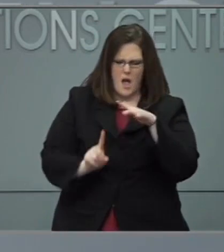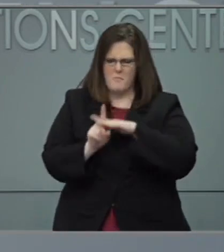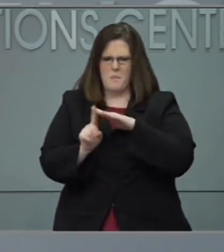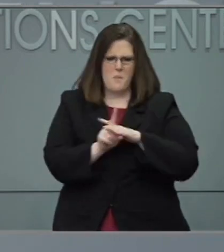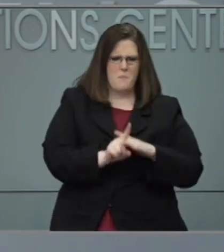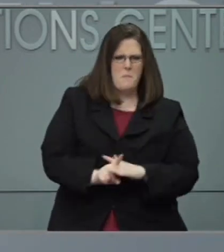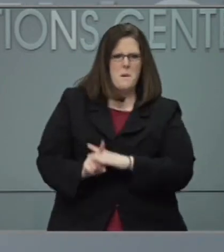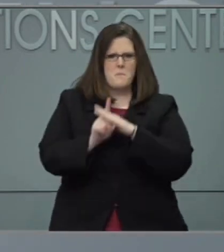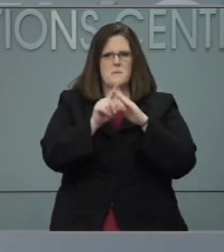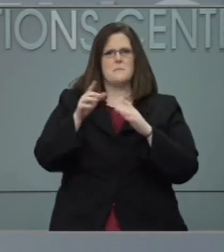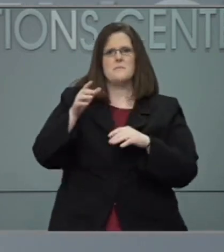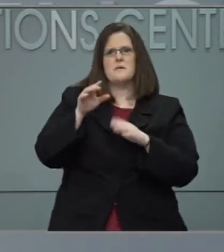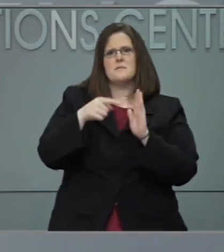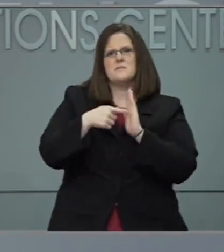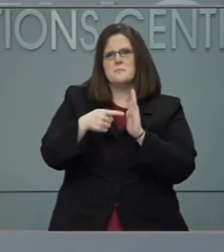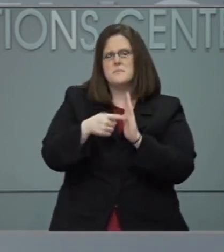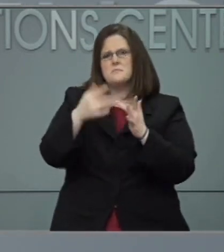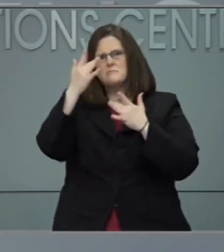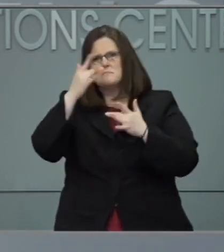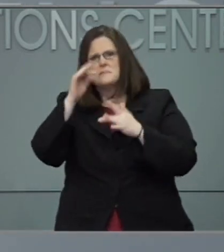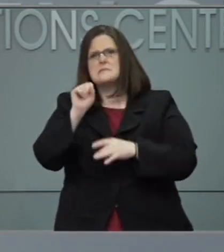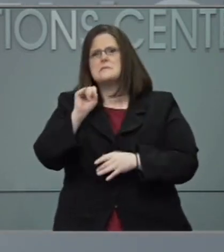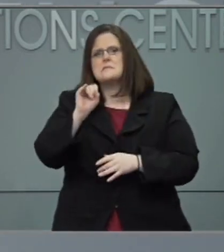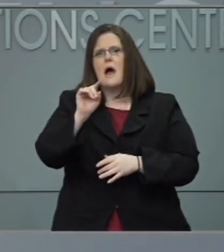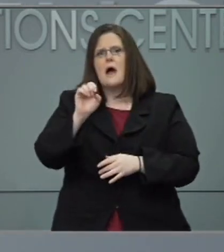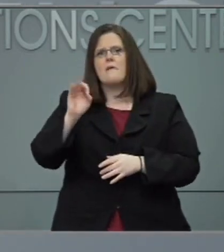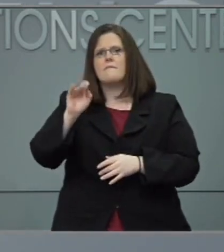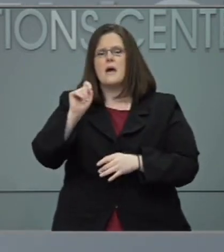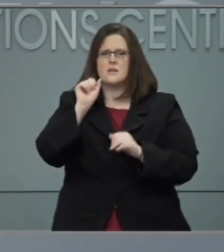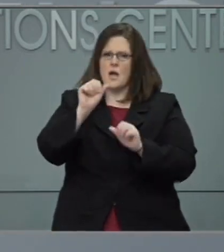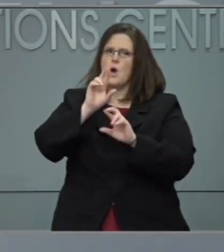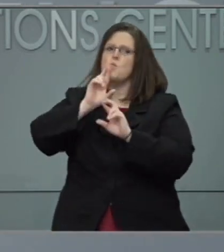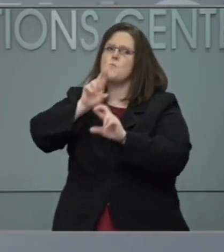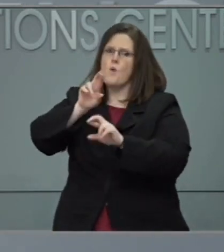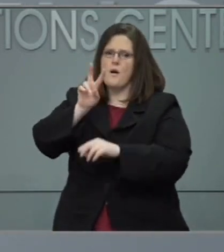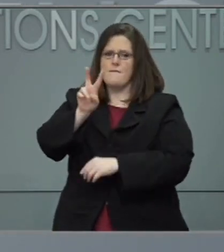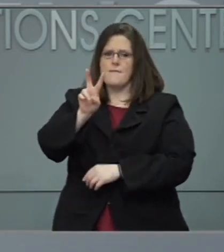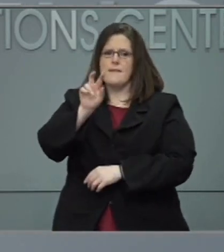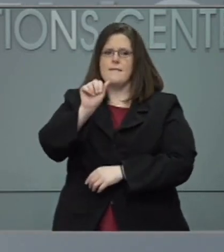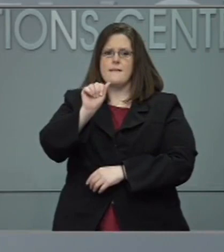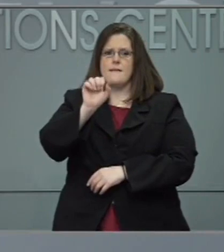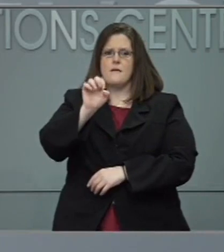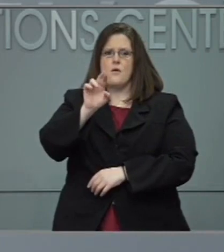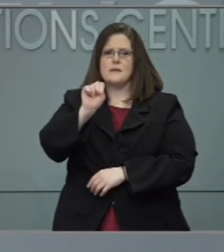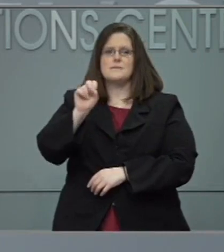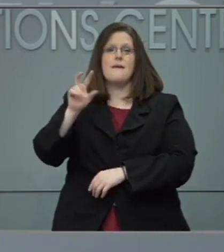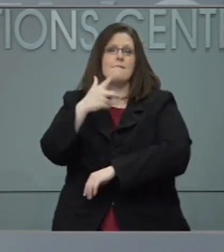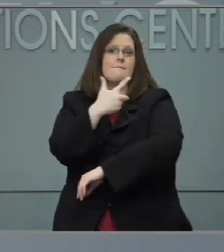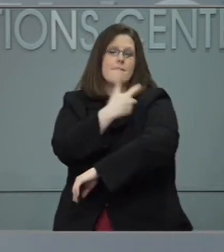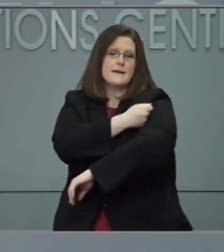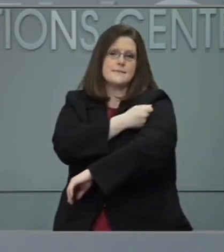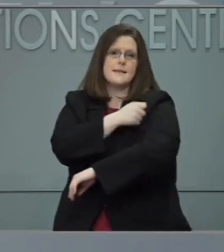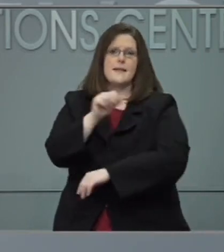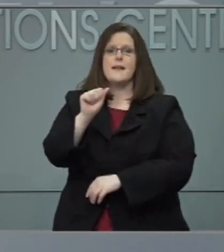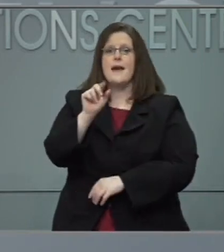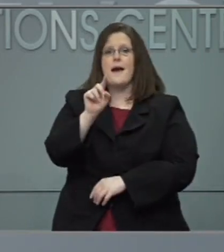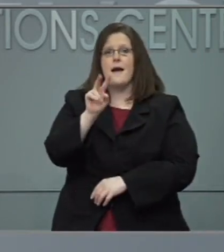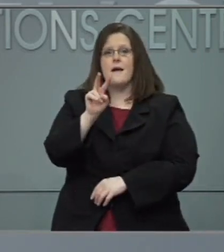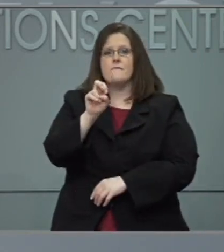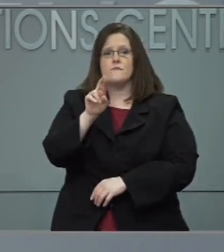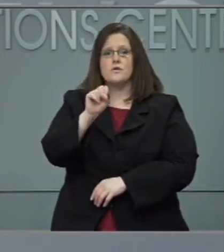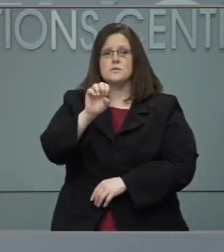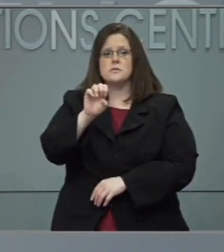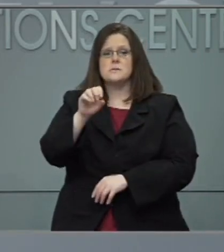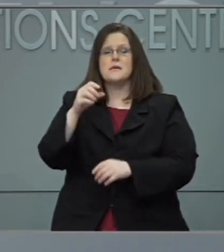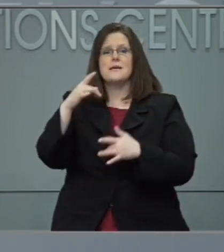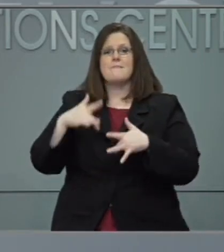to the Vaccine Adverse Event Reporting System, or VAERS. This national system collects data to